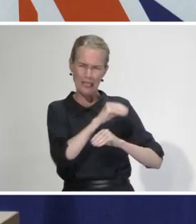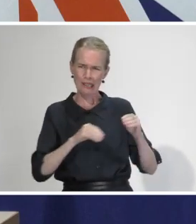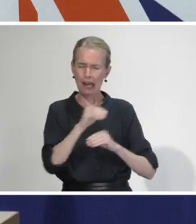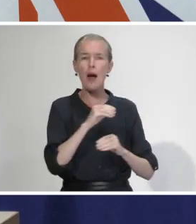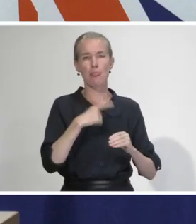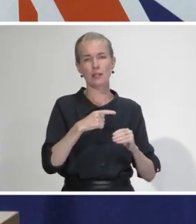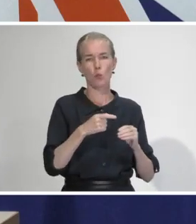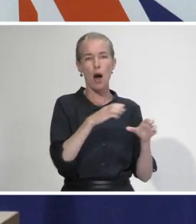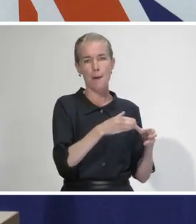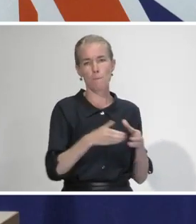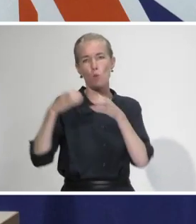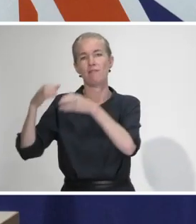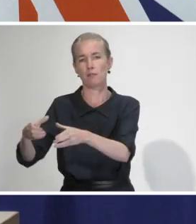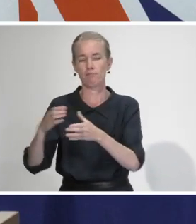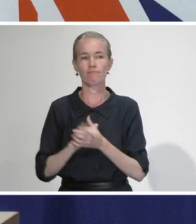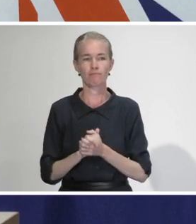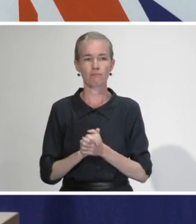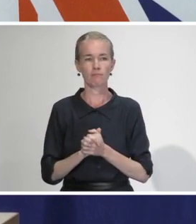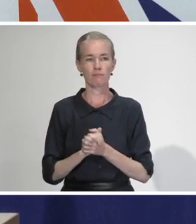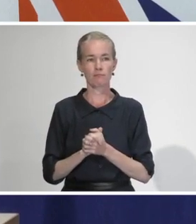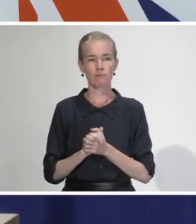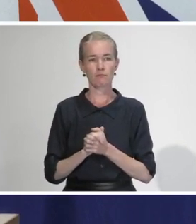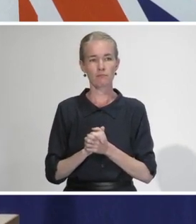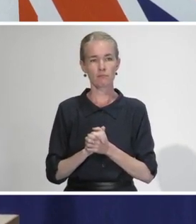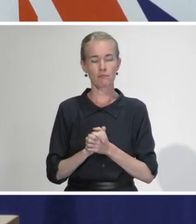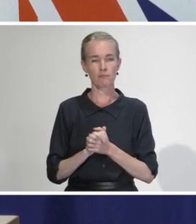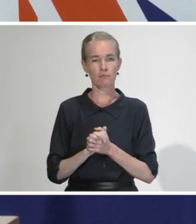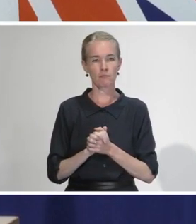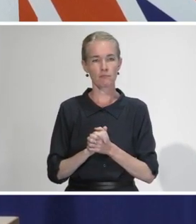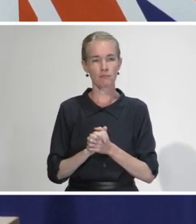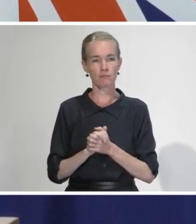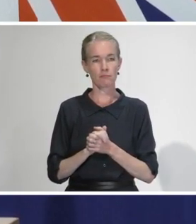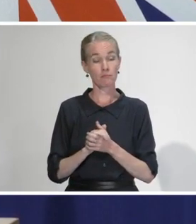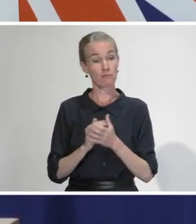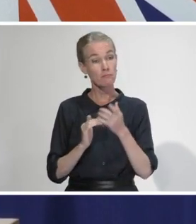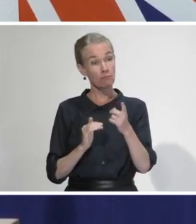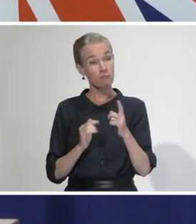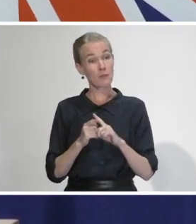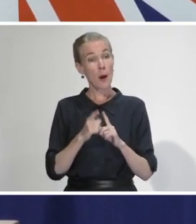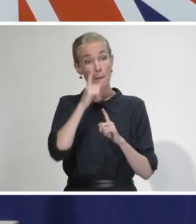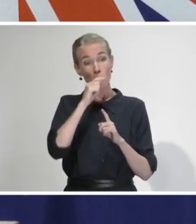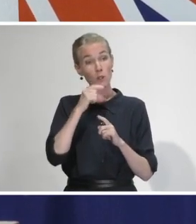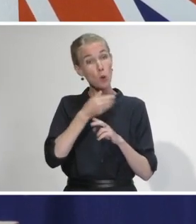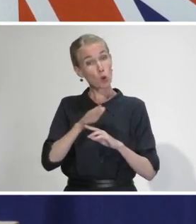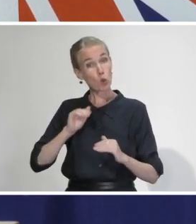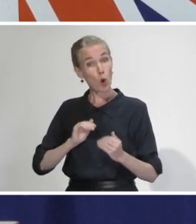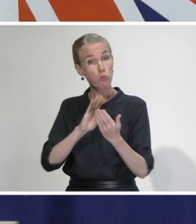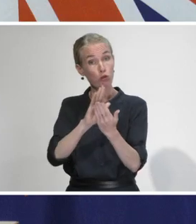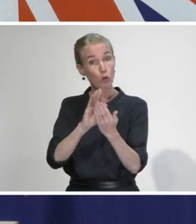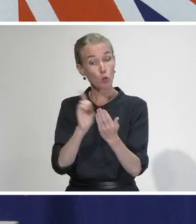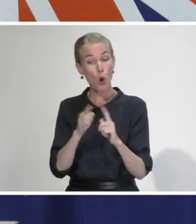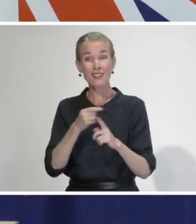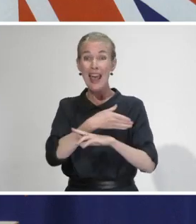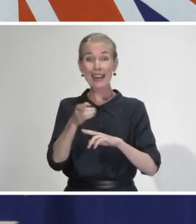consider something like testing all staff members and people coming into contact with them? Is that something that you'd look